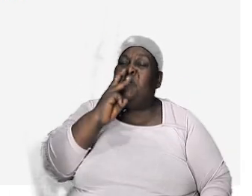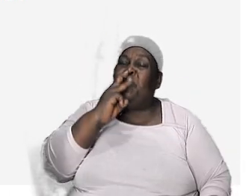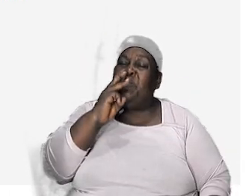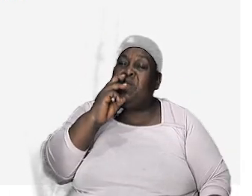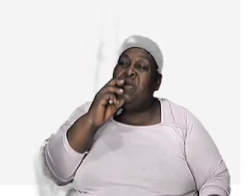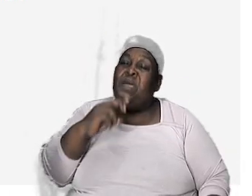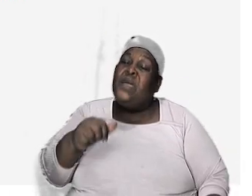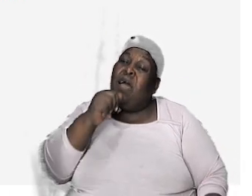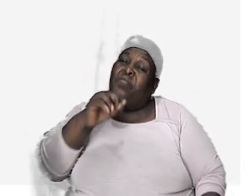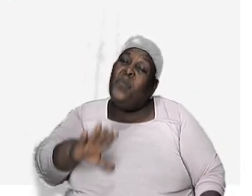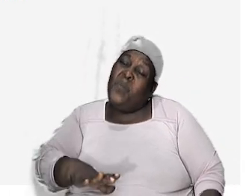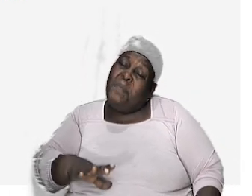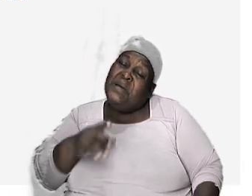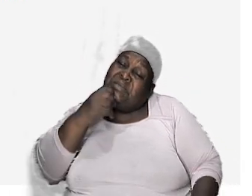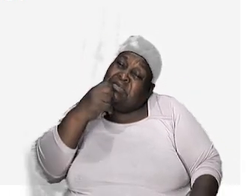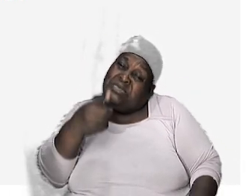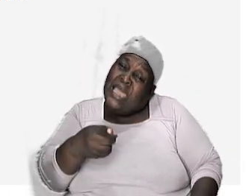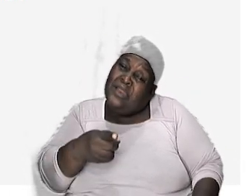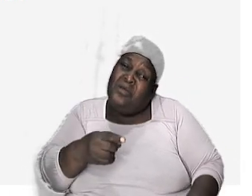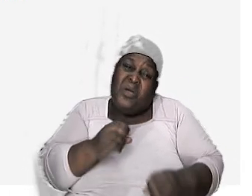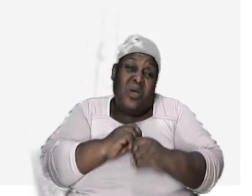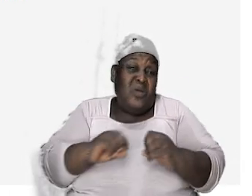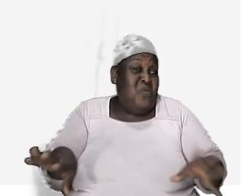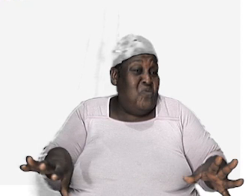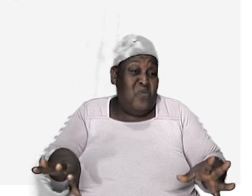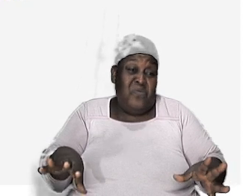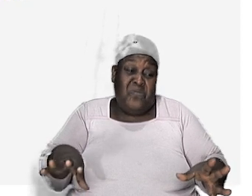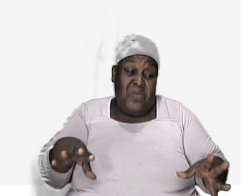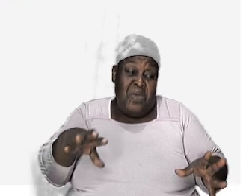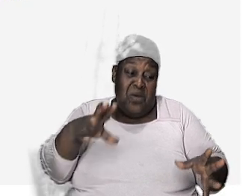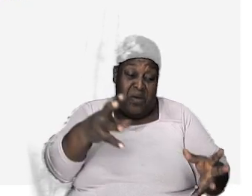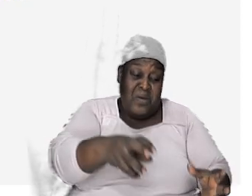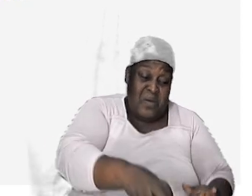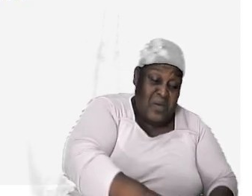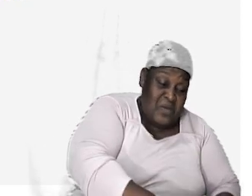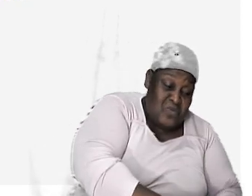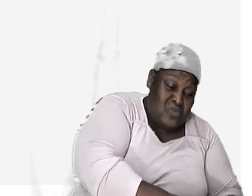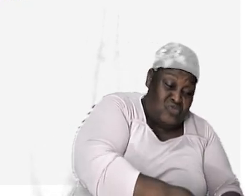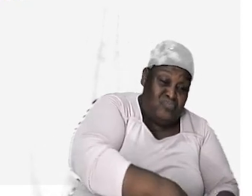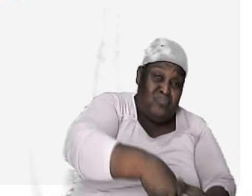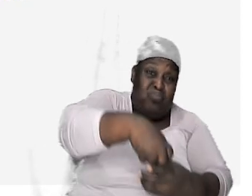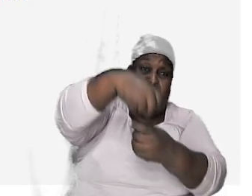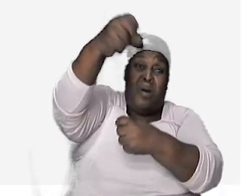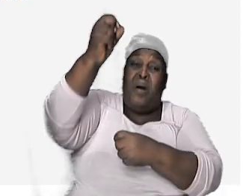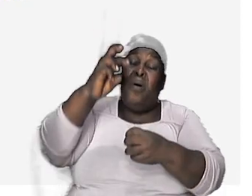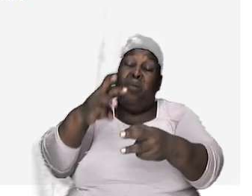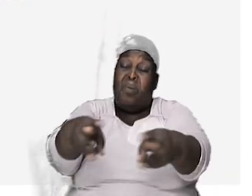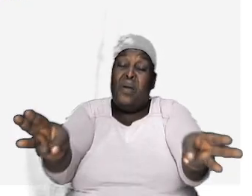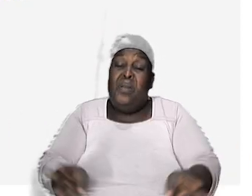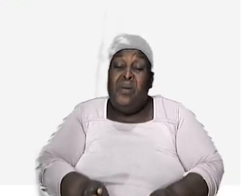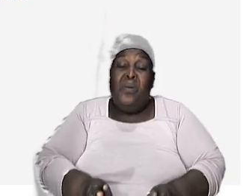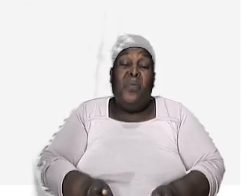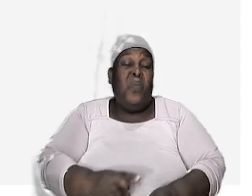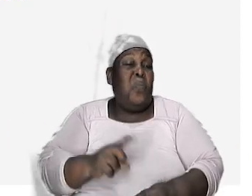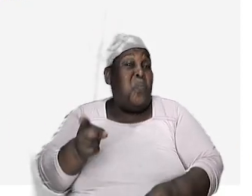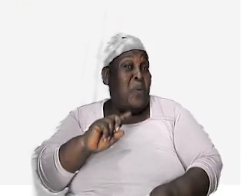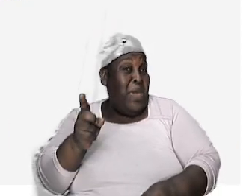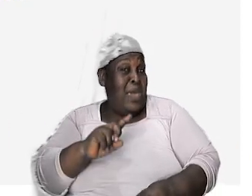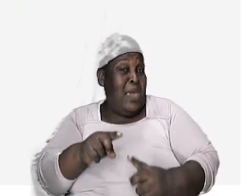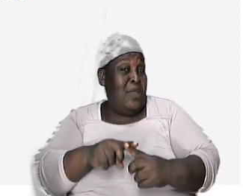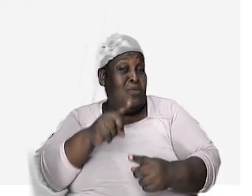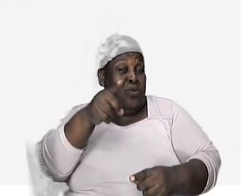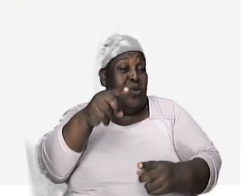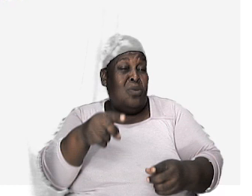woman said to him, sir, you have nothing to draw with and the well is deep. When then do you get this living water? So Jesus get